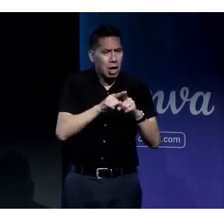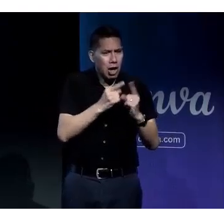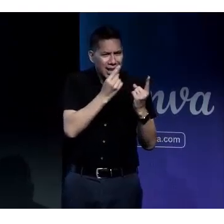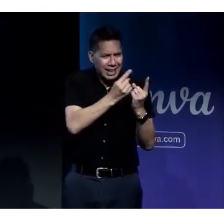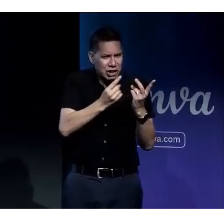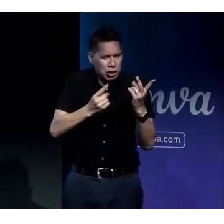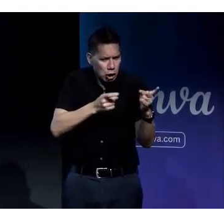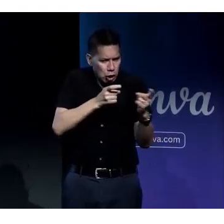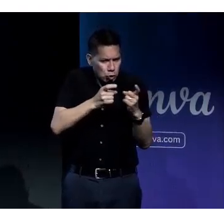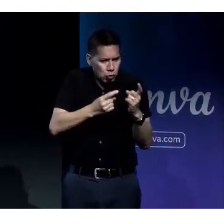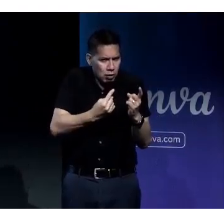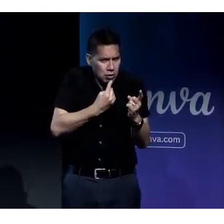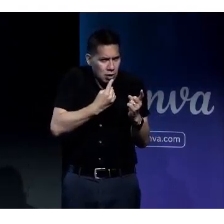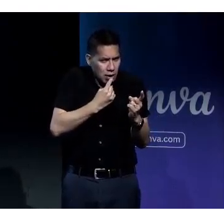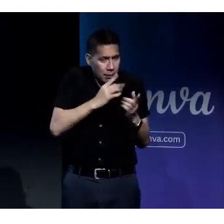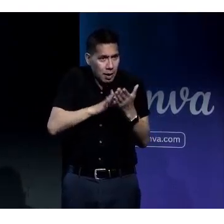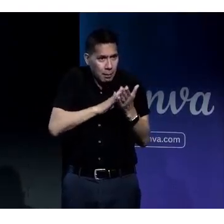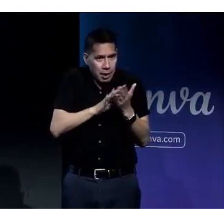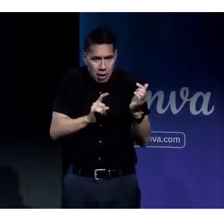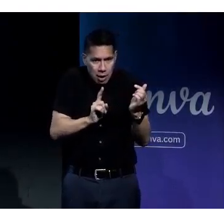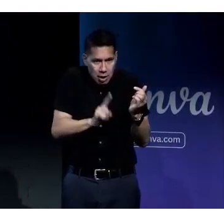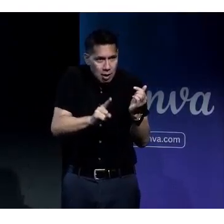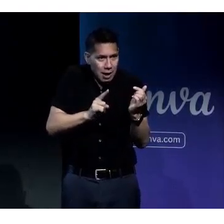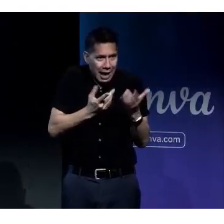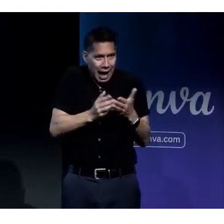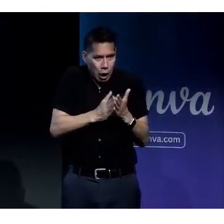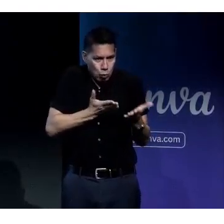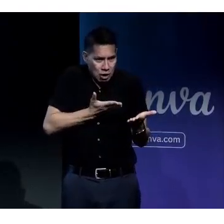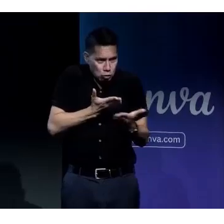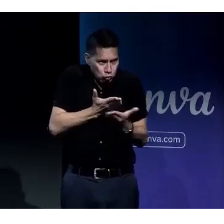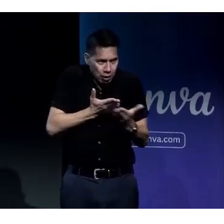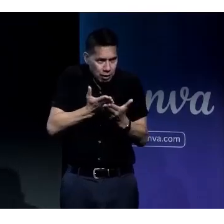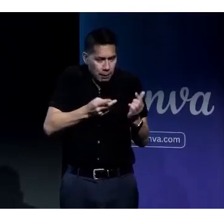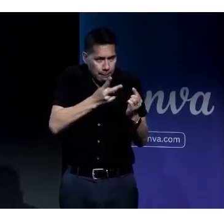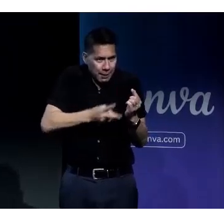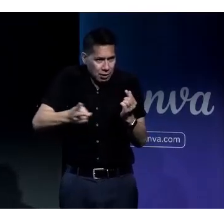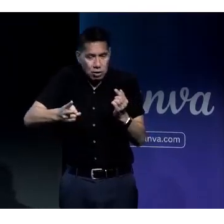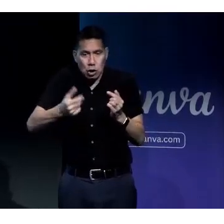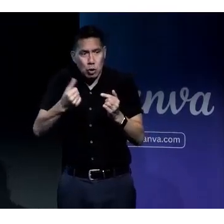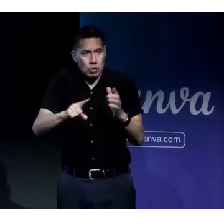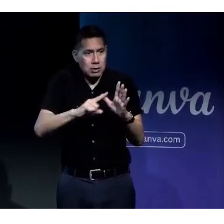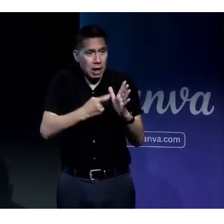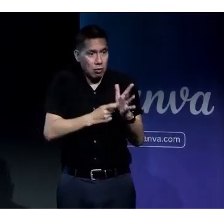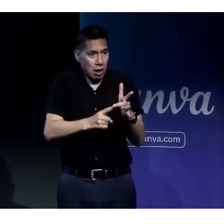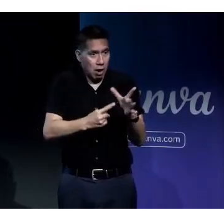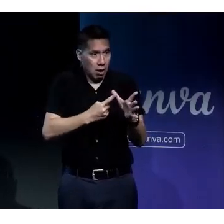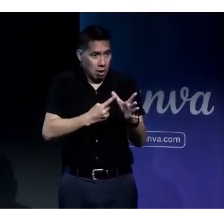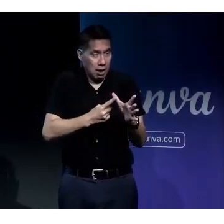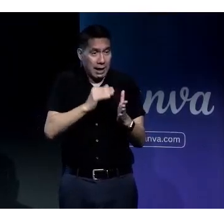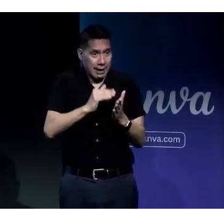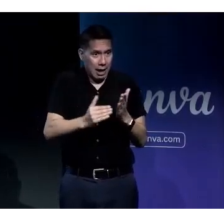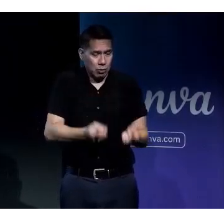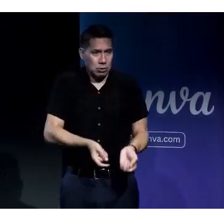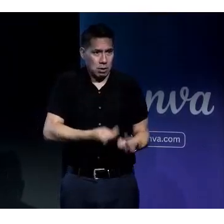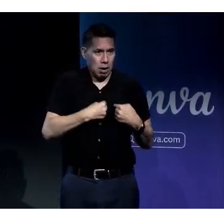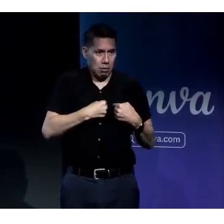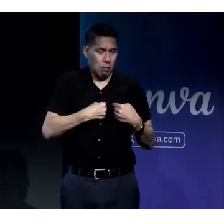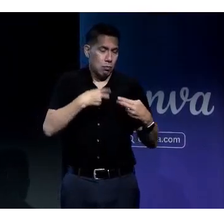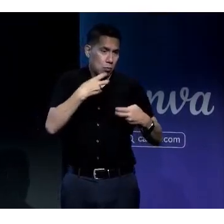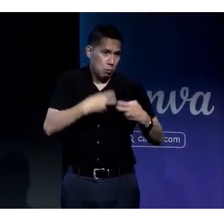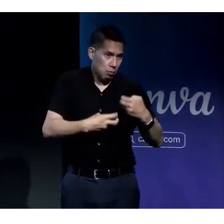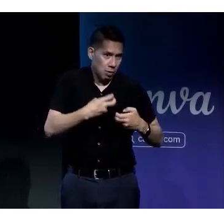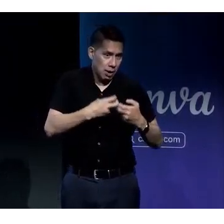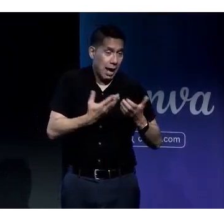expected to implement certain interaction patterns? When we use ARIA this way, That's now our problem. We have to do that